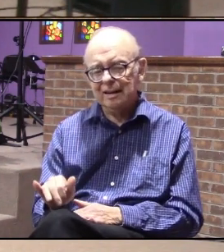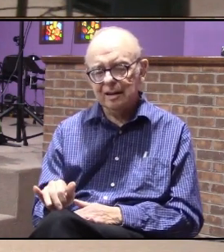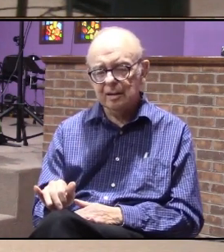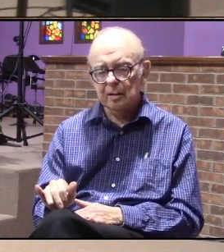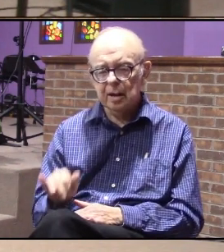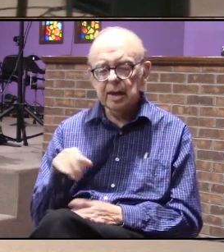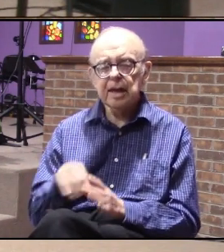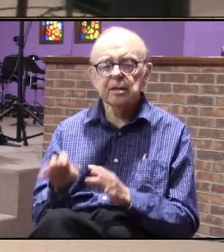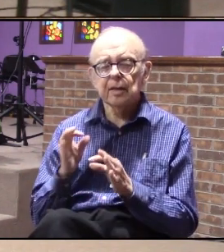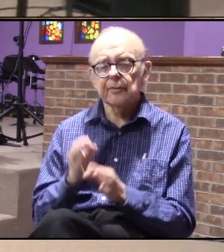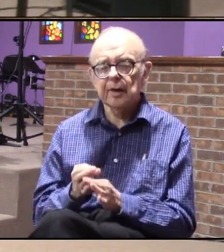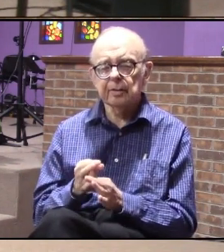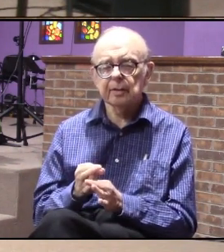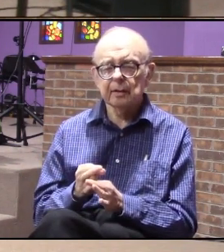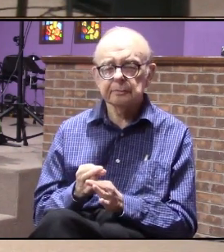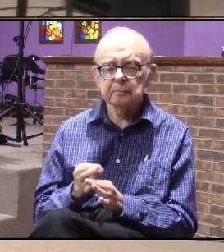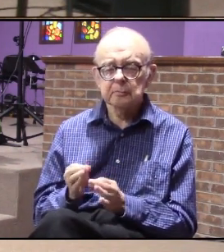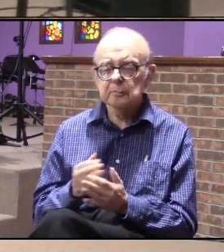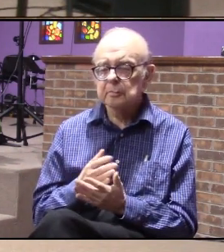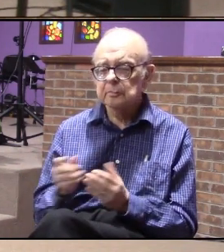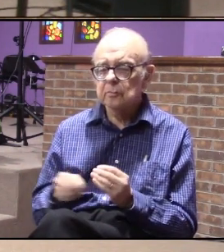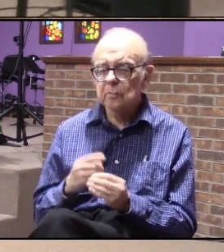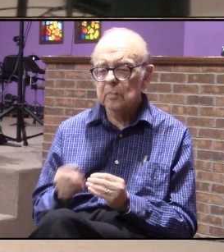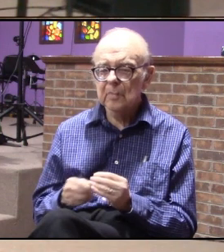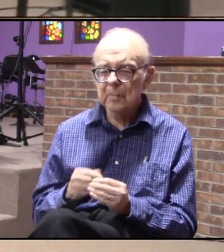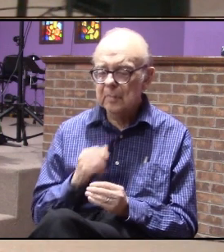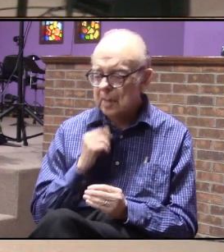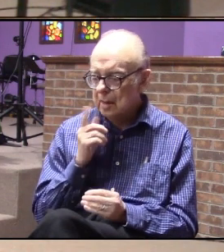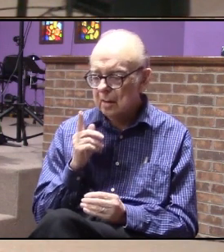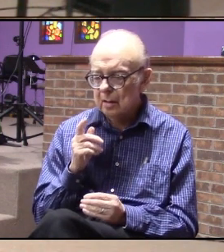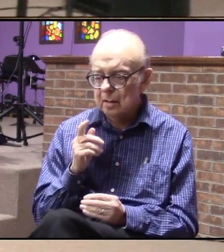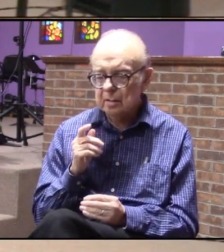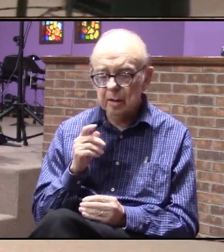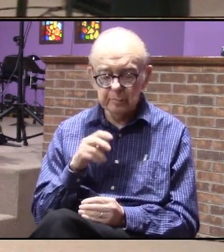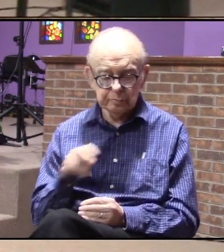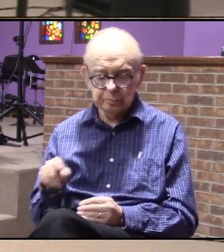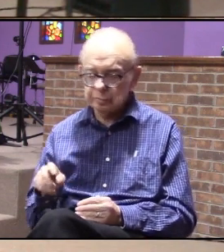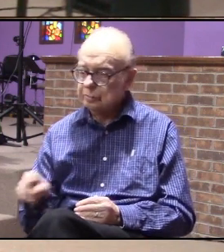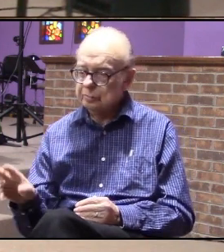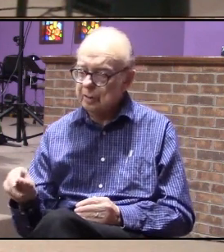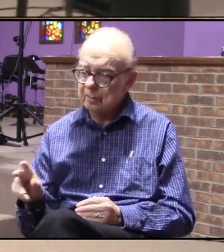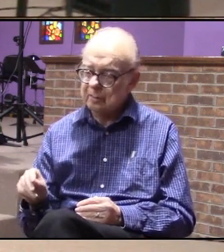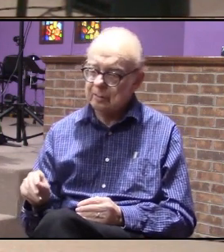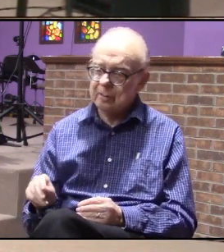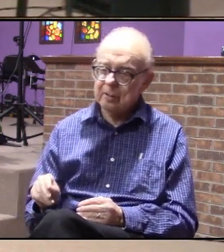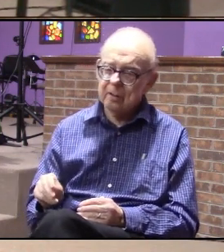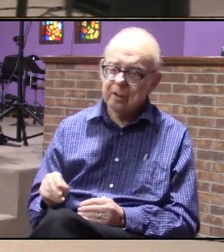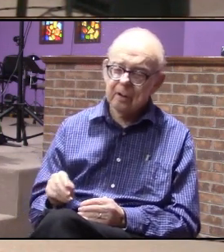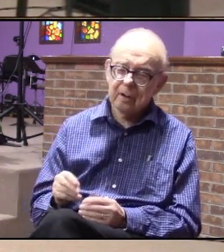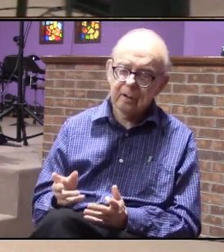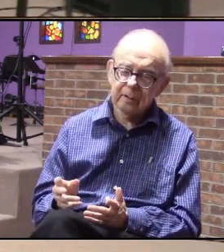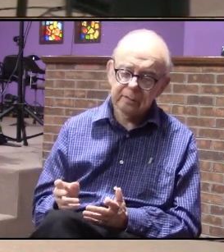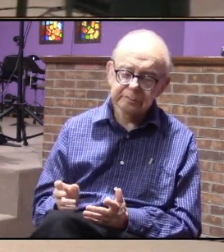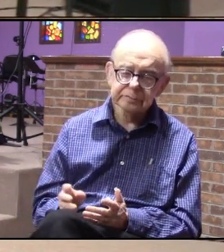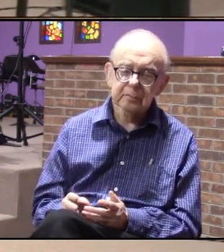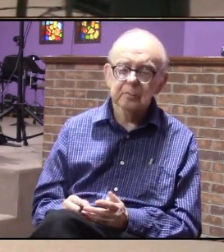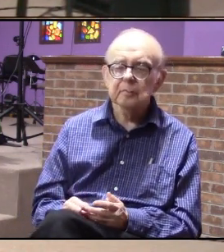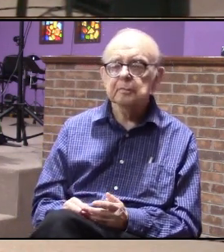the faith. There's something about not being drifting and being where you're